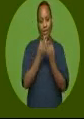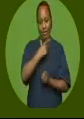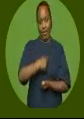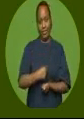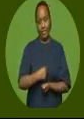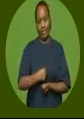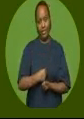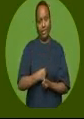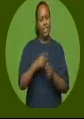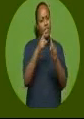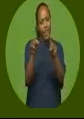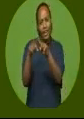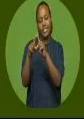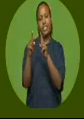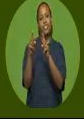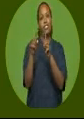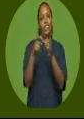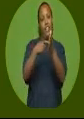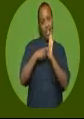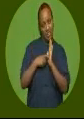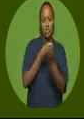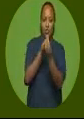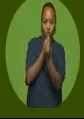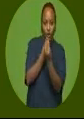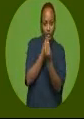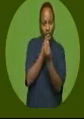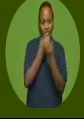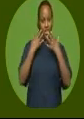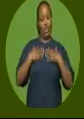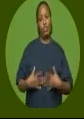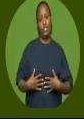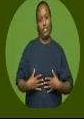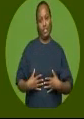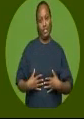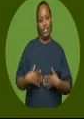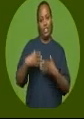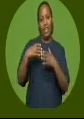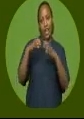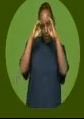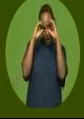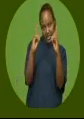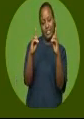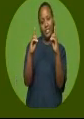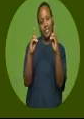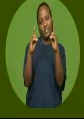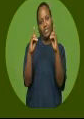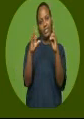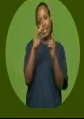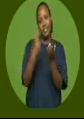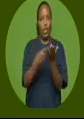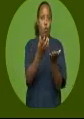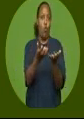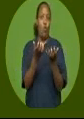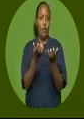family have various needs such as food, clothing, education, and that